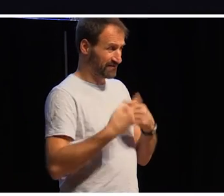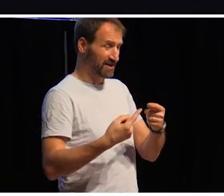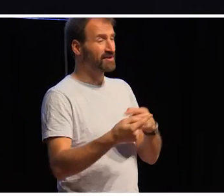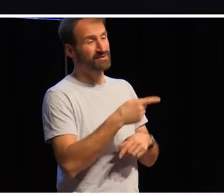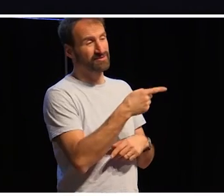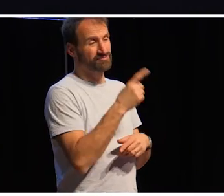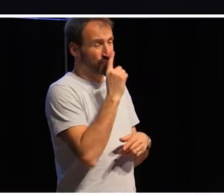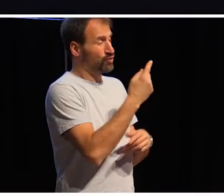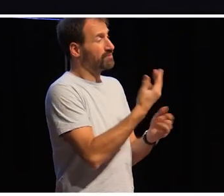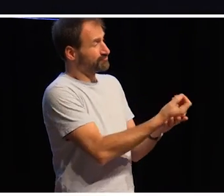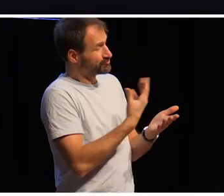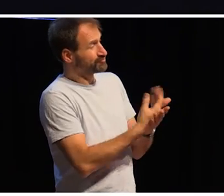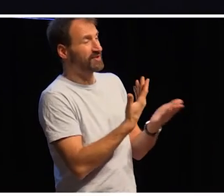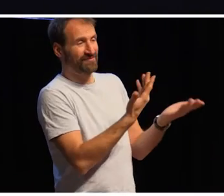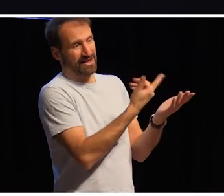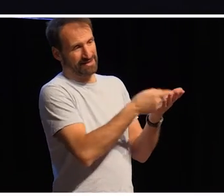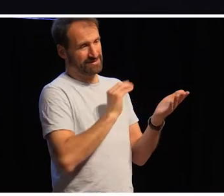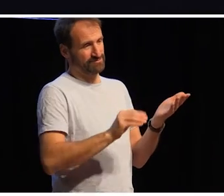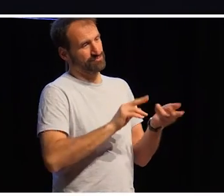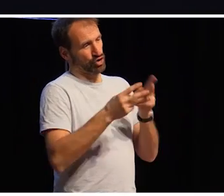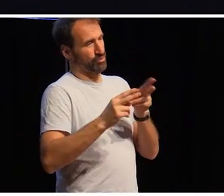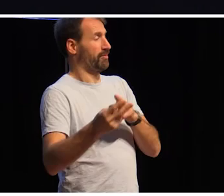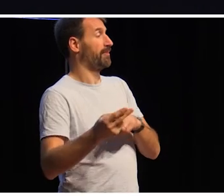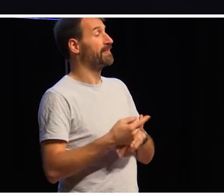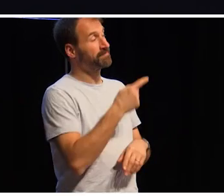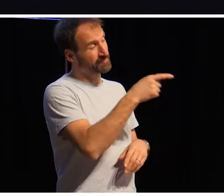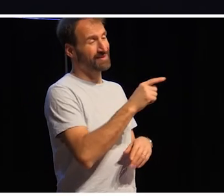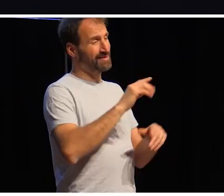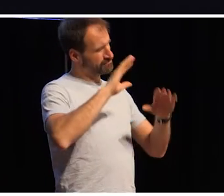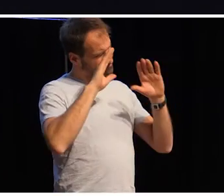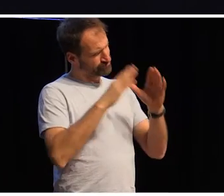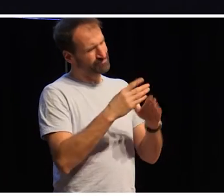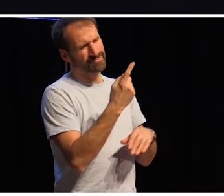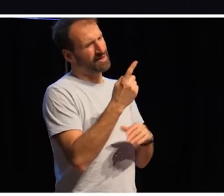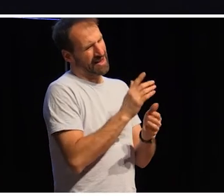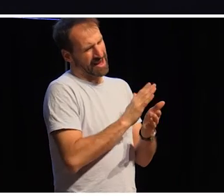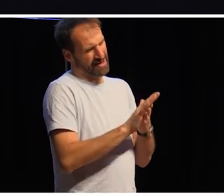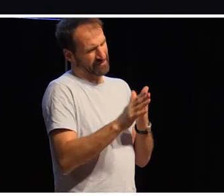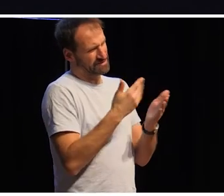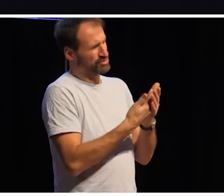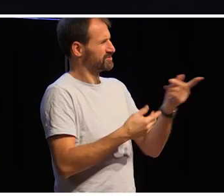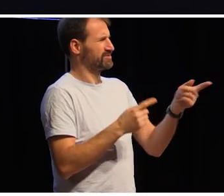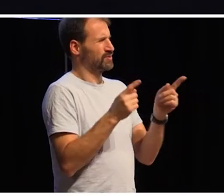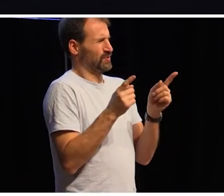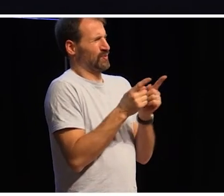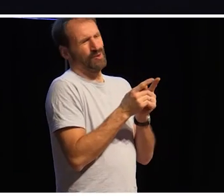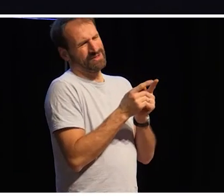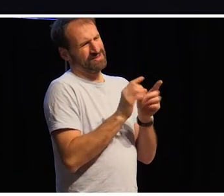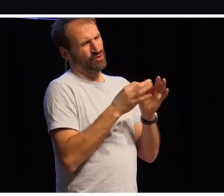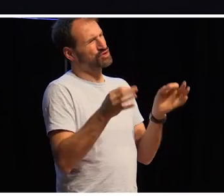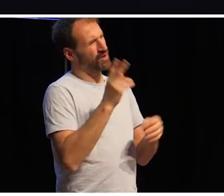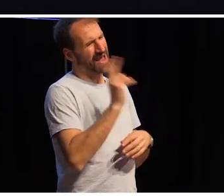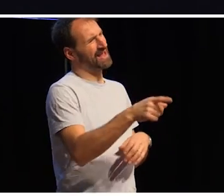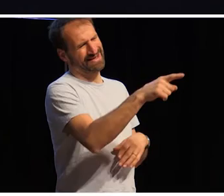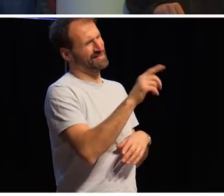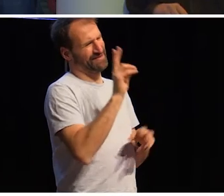So this whole talk will focus on this very simple example here. It's a function so short, you probably wouldn't even put that in a